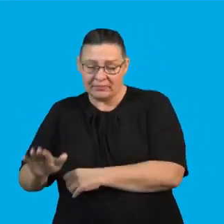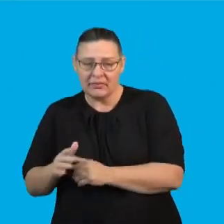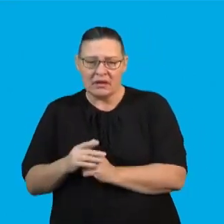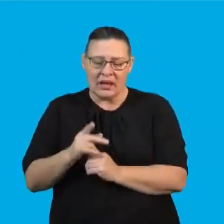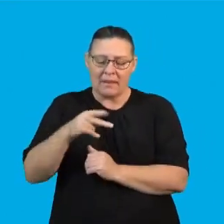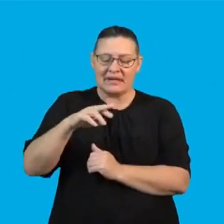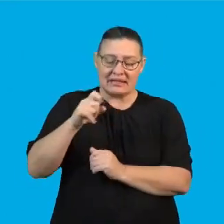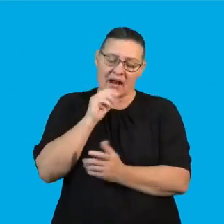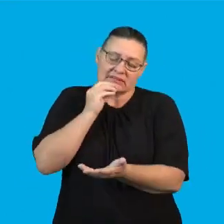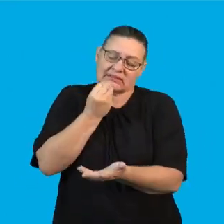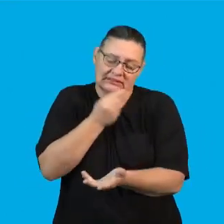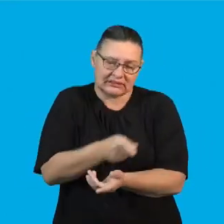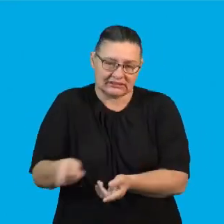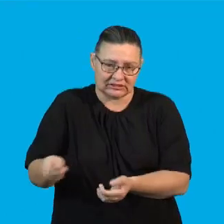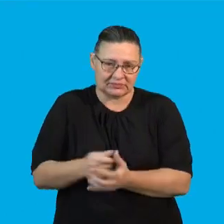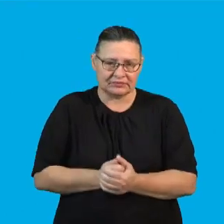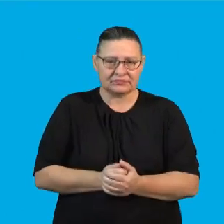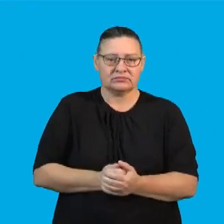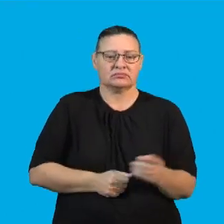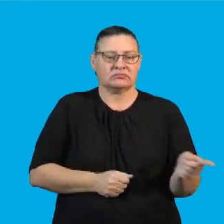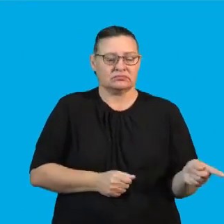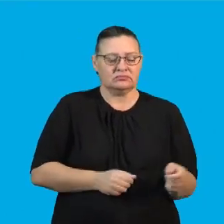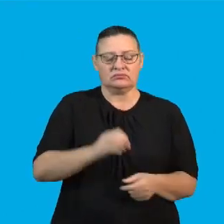they can be eaten by predators.